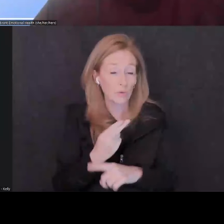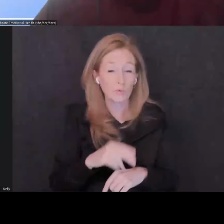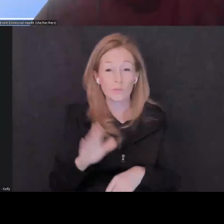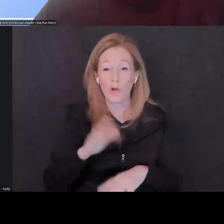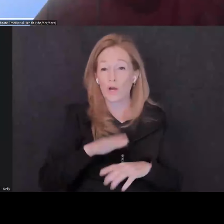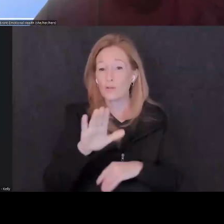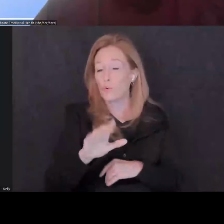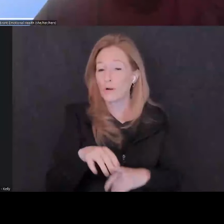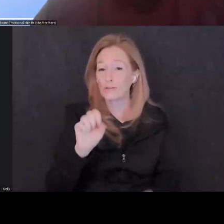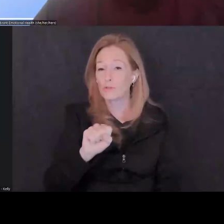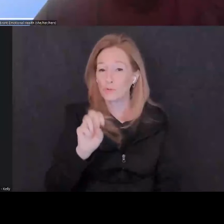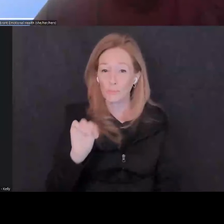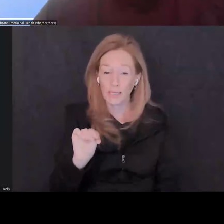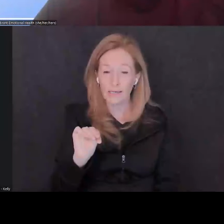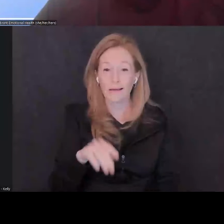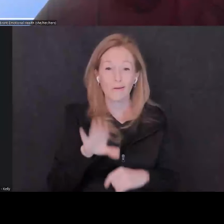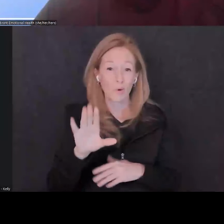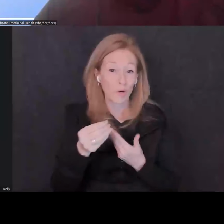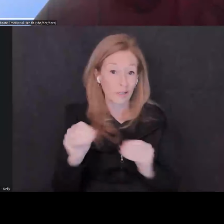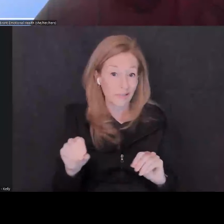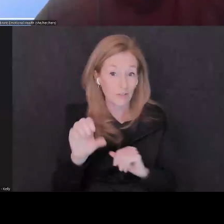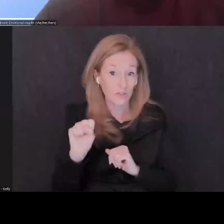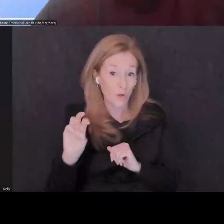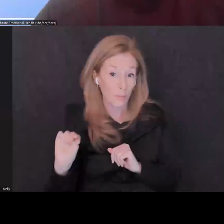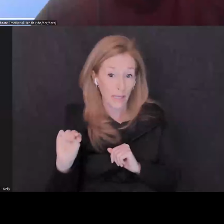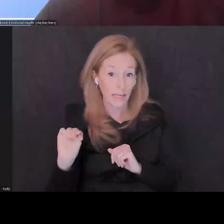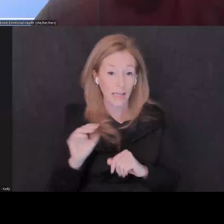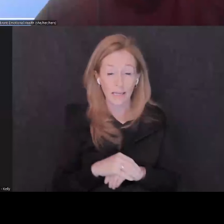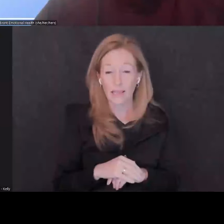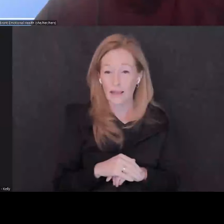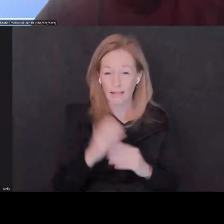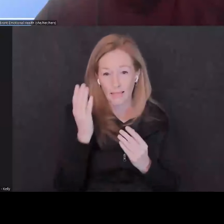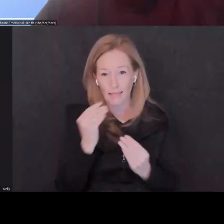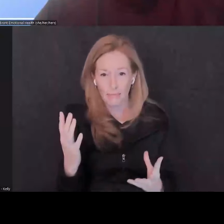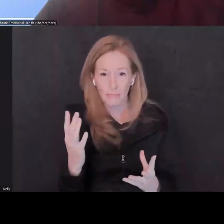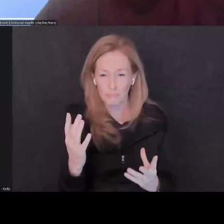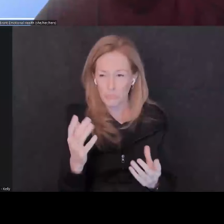organization's social media, to let folks know that you can text 988.